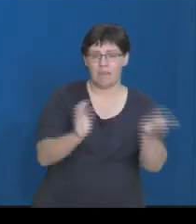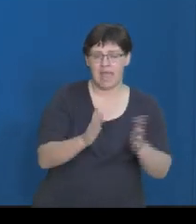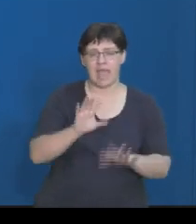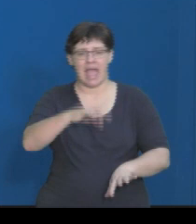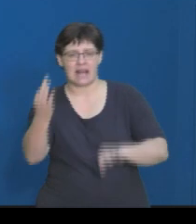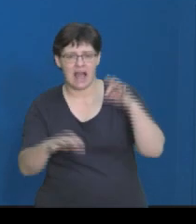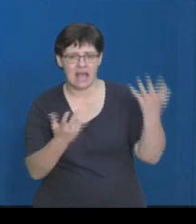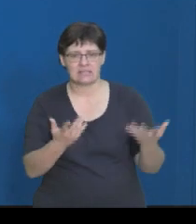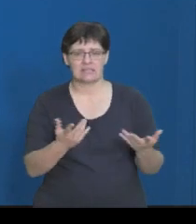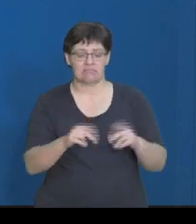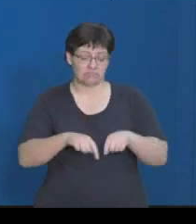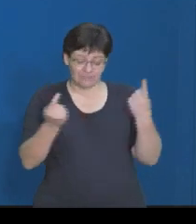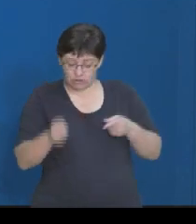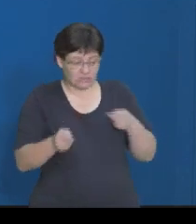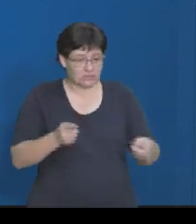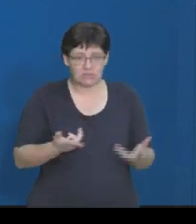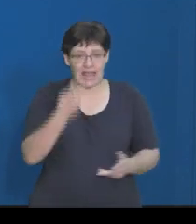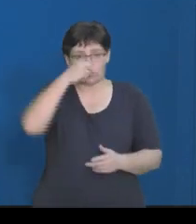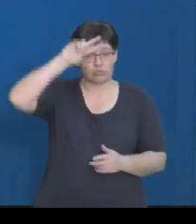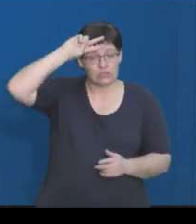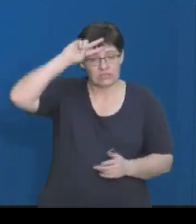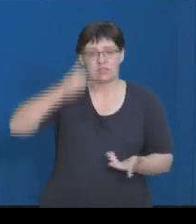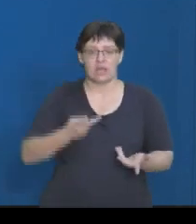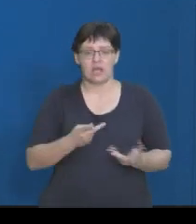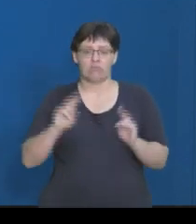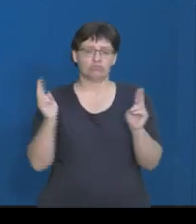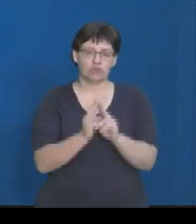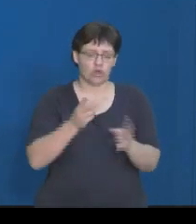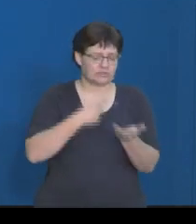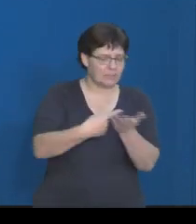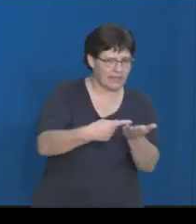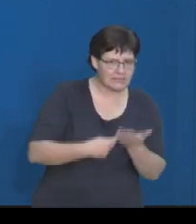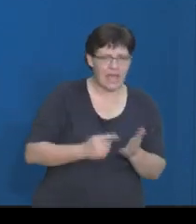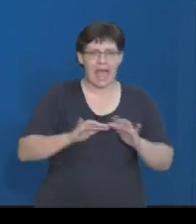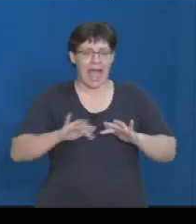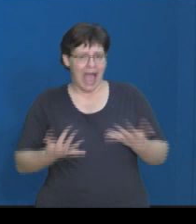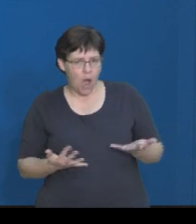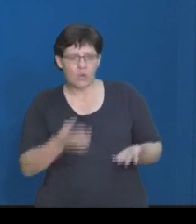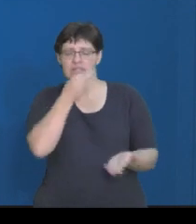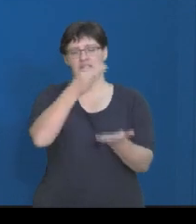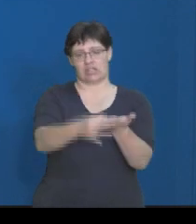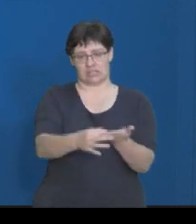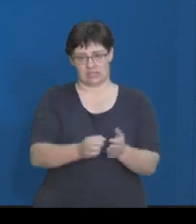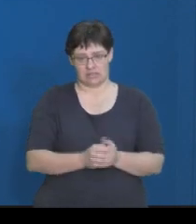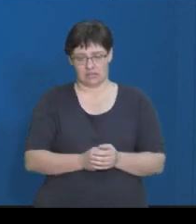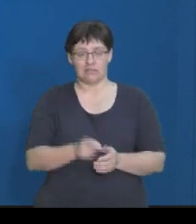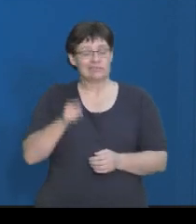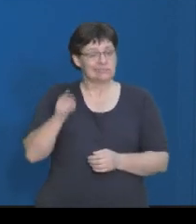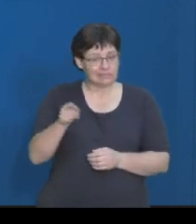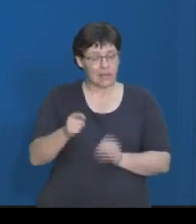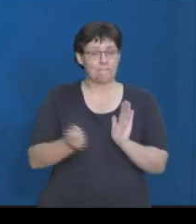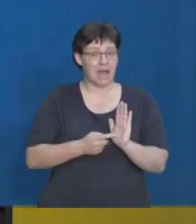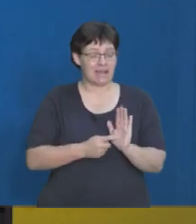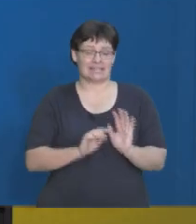analyze, distinguish, interpret, briefly debate, how, suggest. This one carries